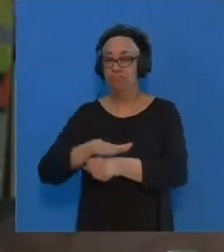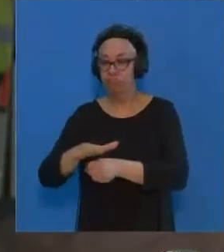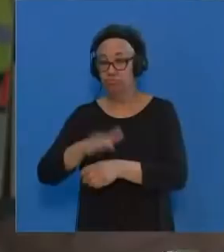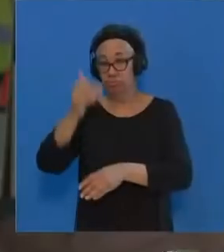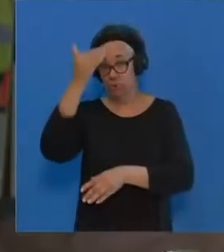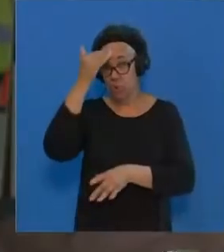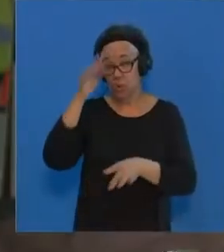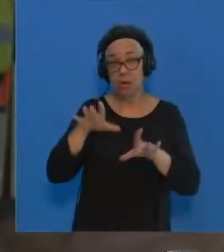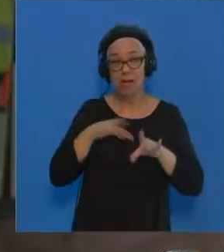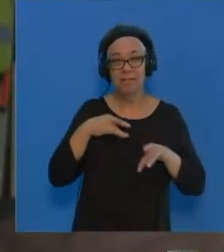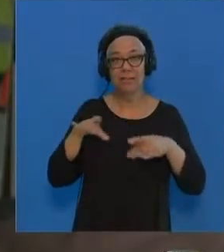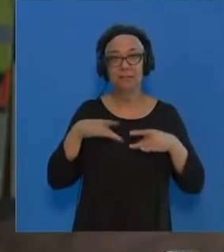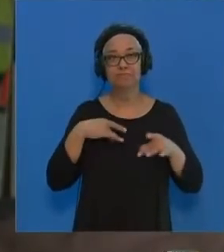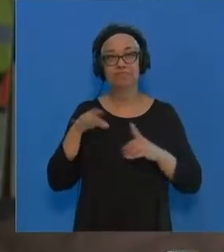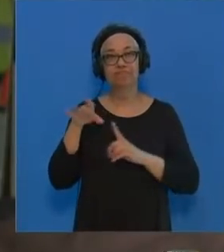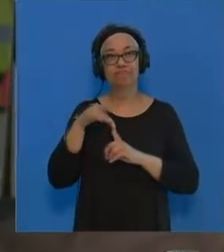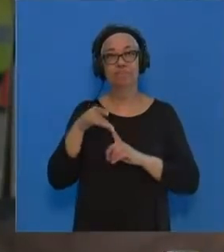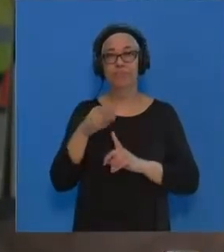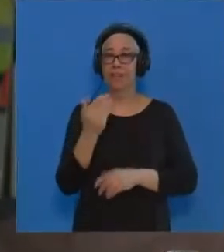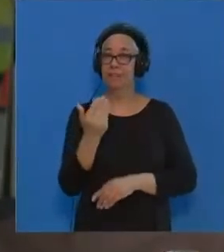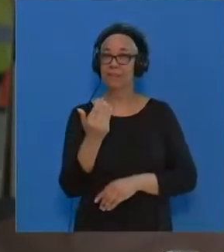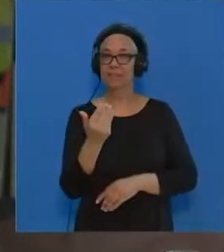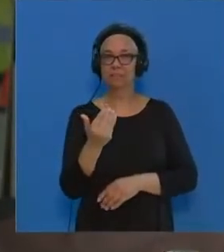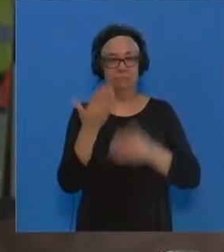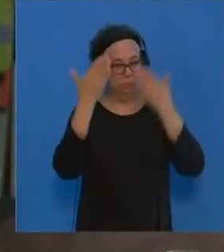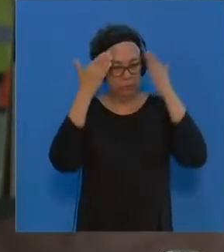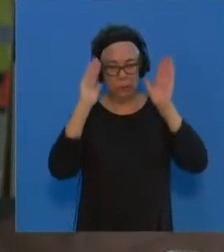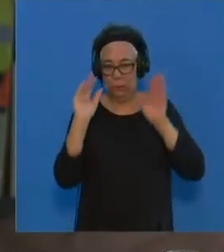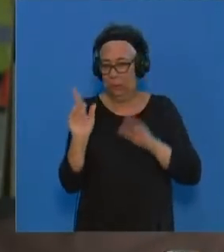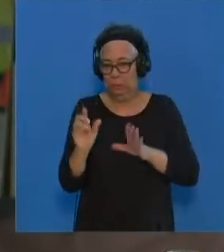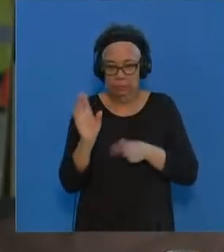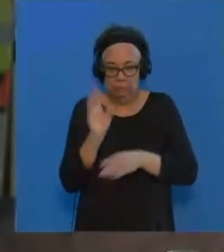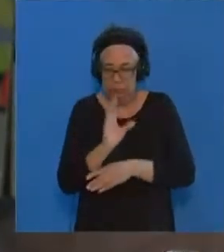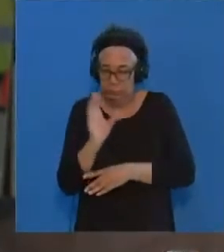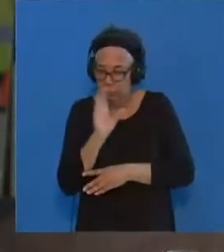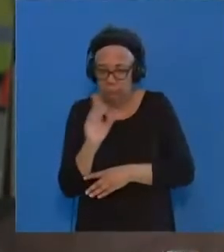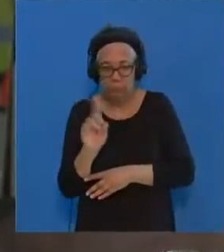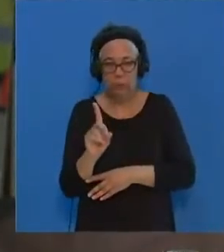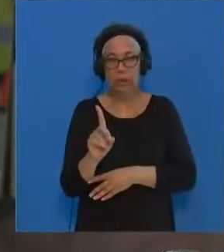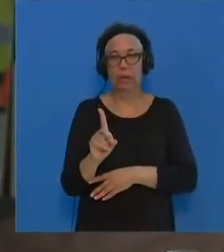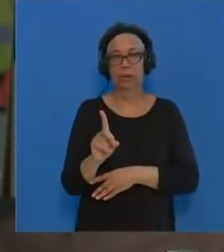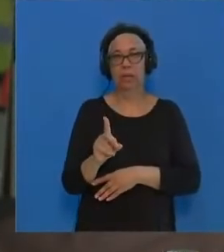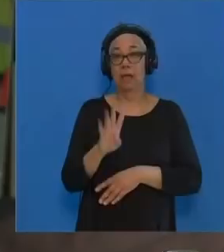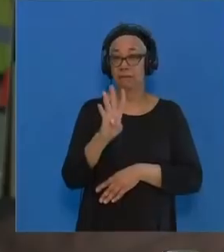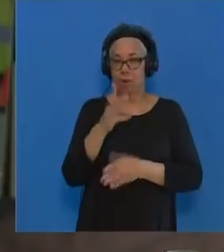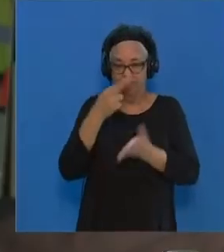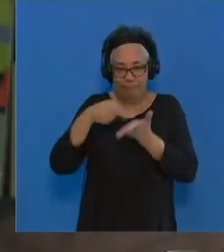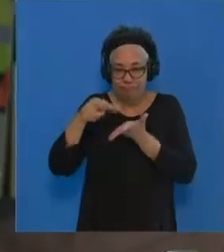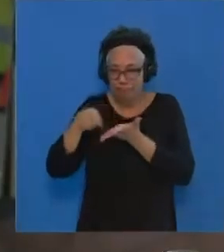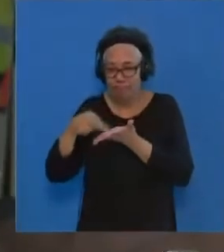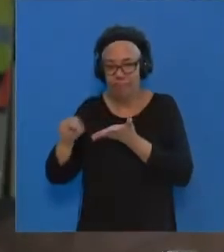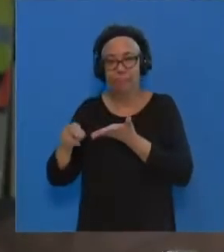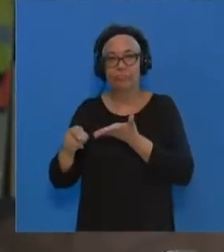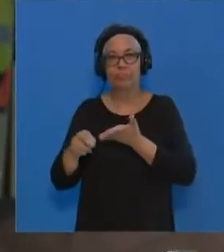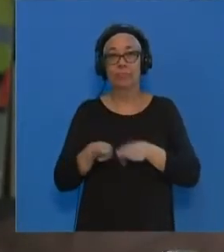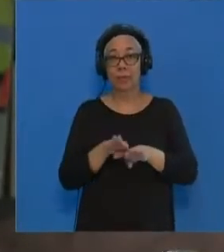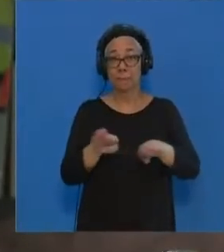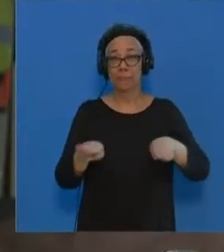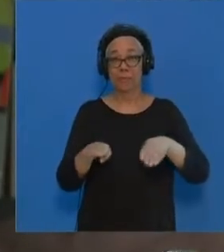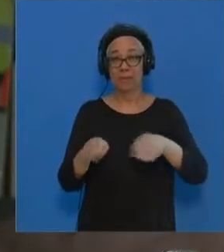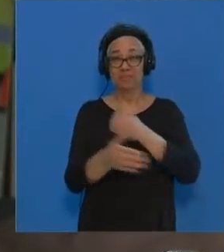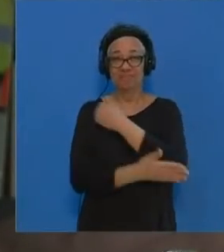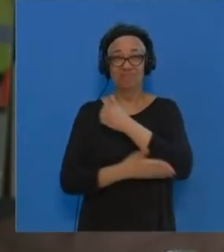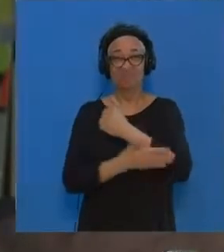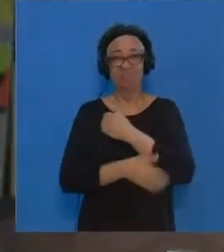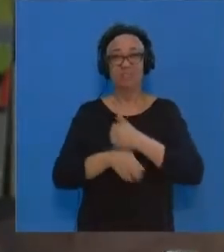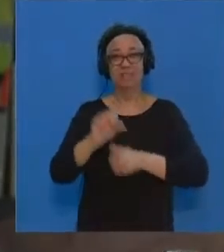contact, 15 are local transmission with an unknown contact, and 4 are under investigation. Bermuda's country status is